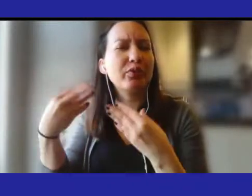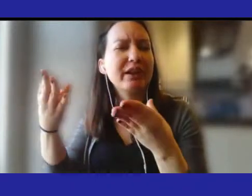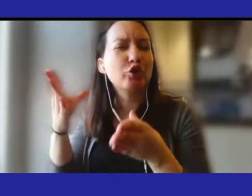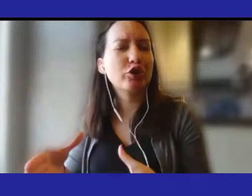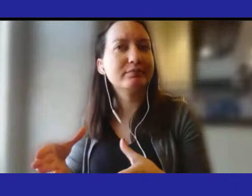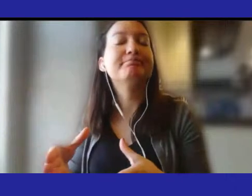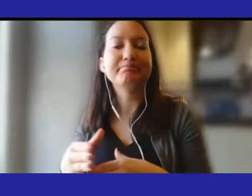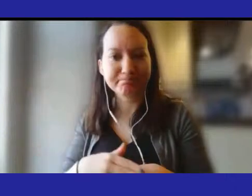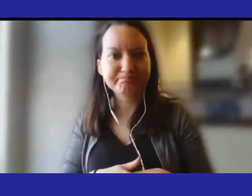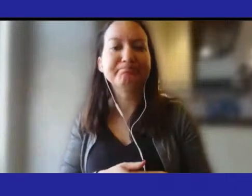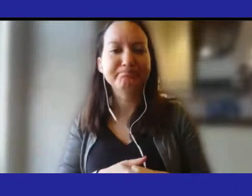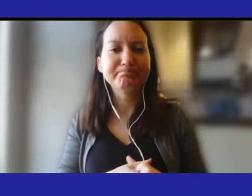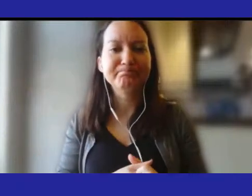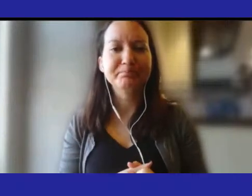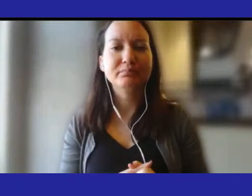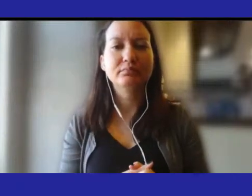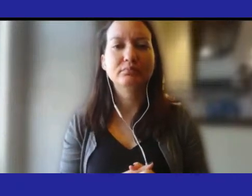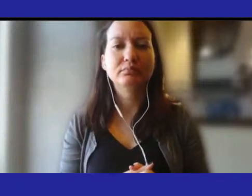slide.